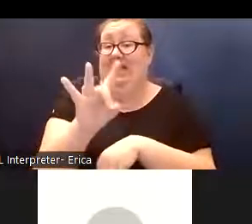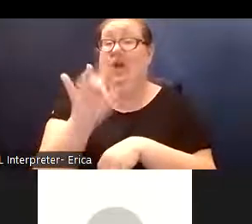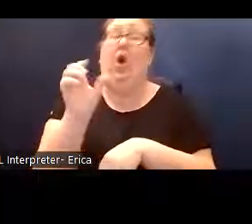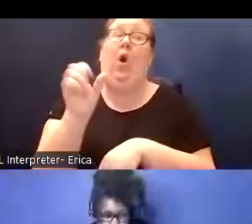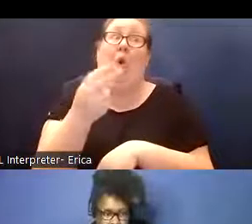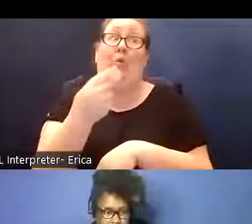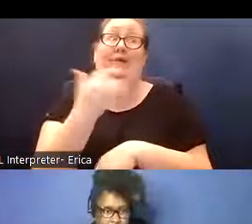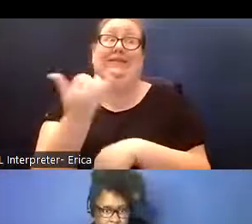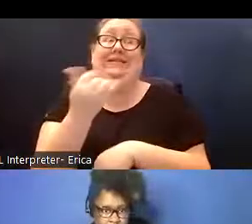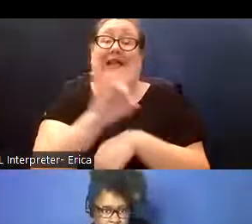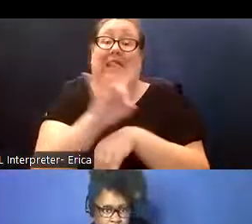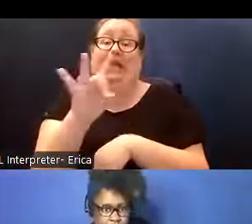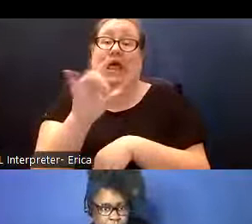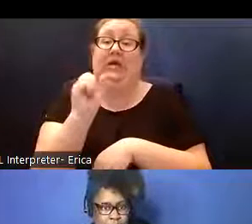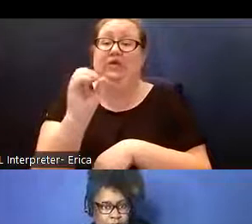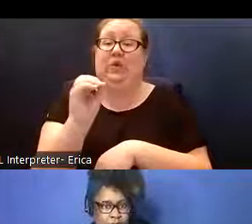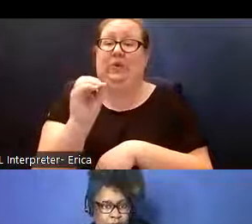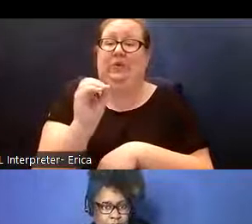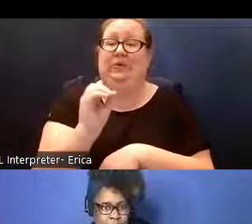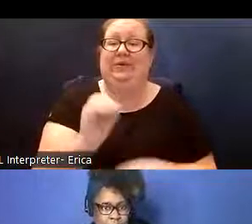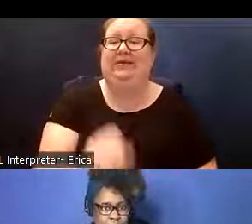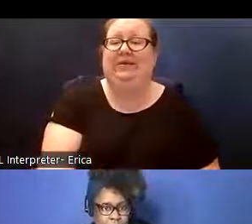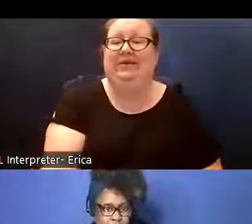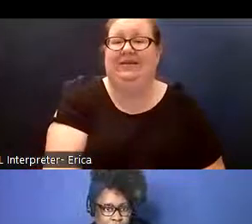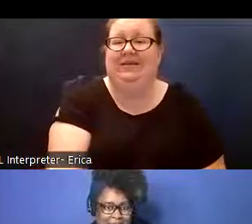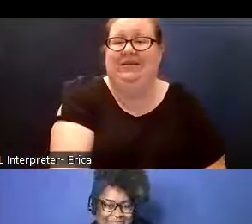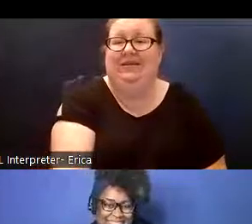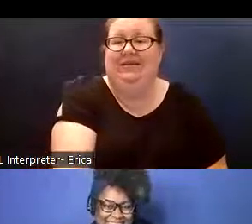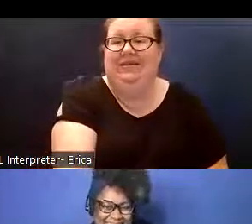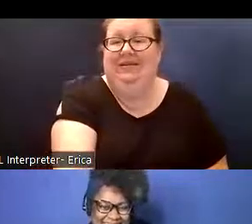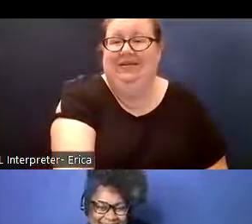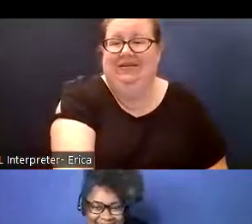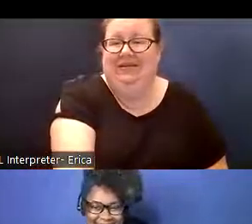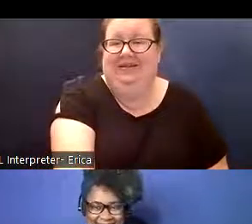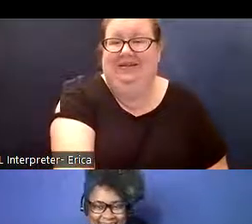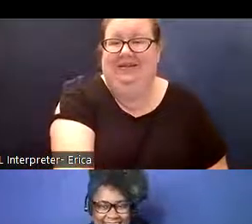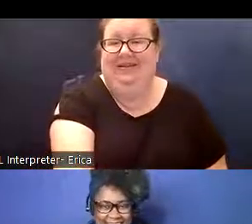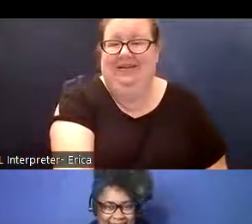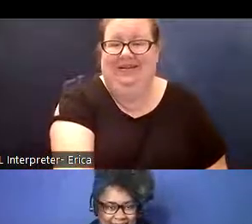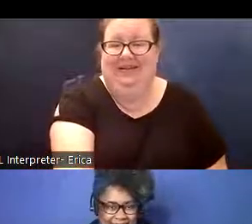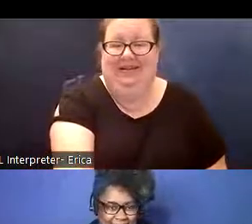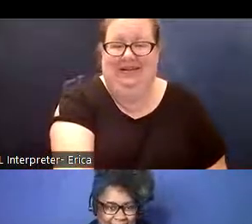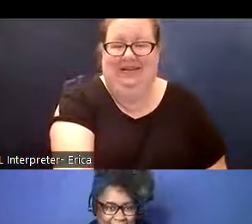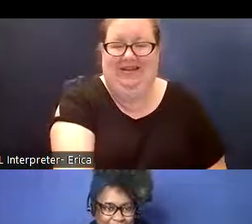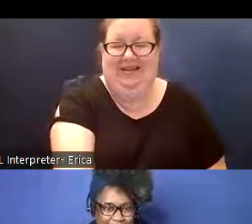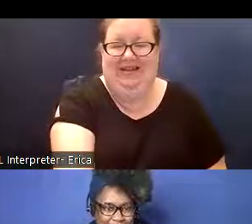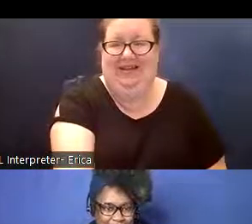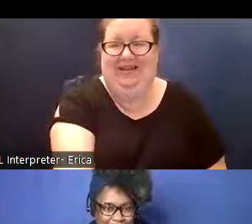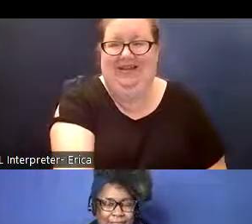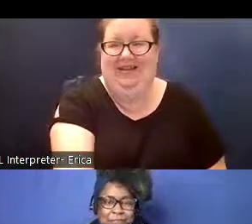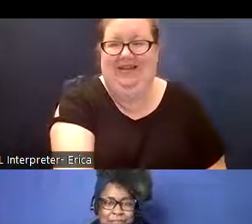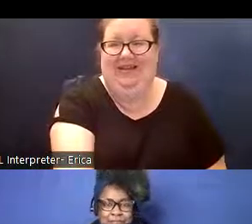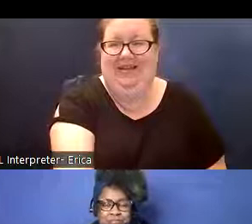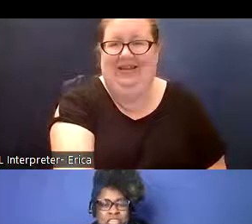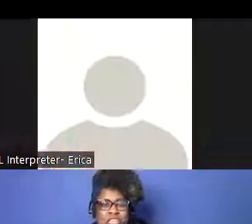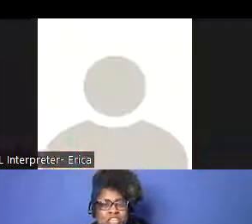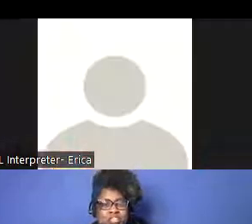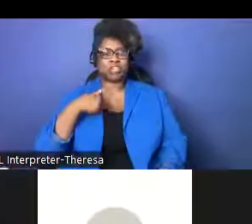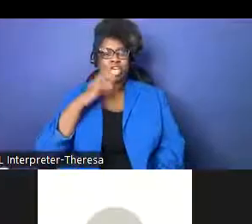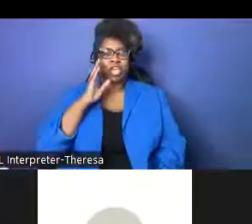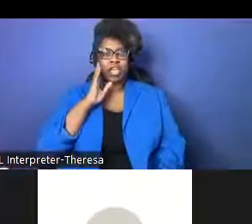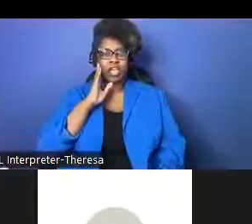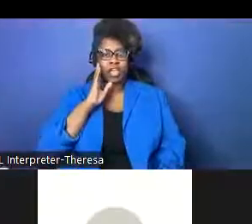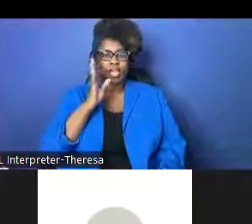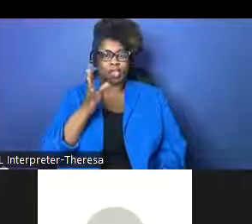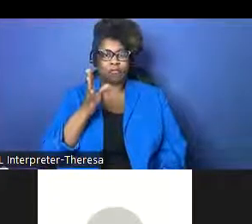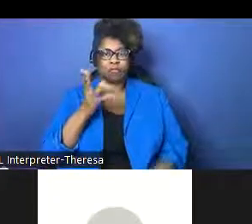o'clock. So I will just be, okay, the translators are switched. So I will be pretty